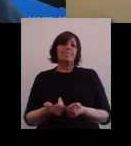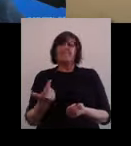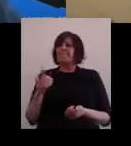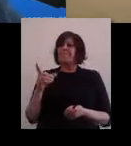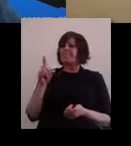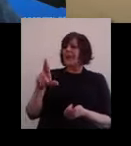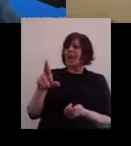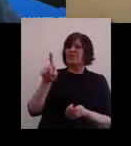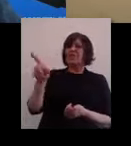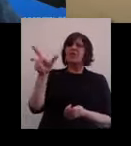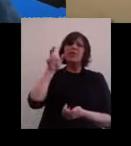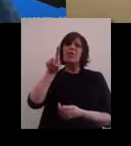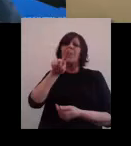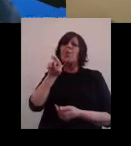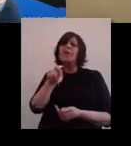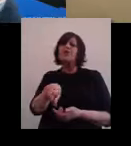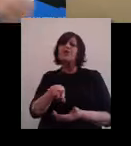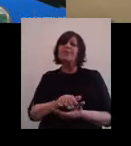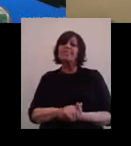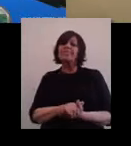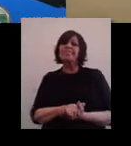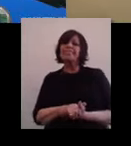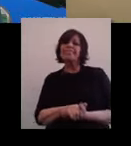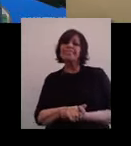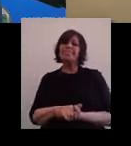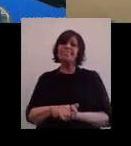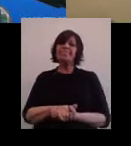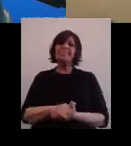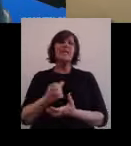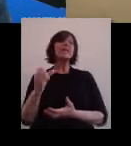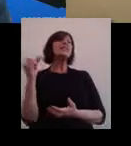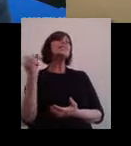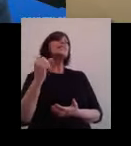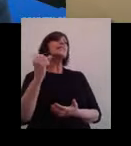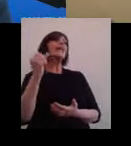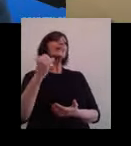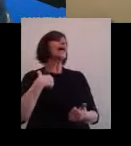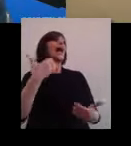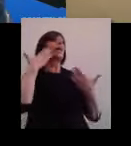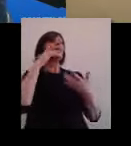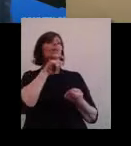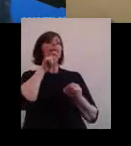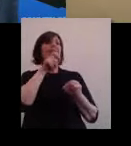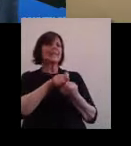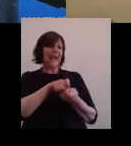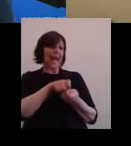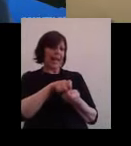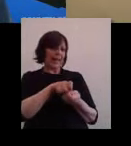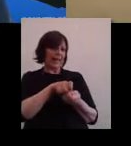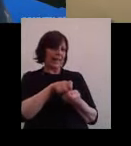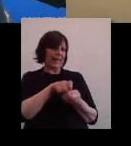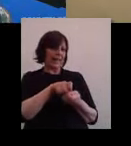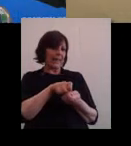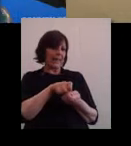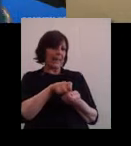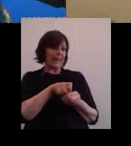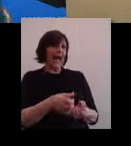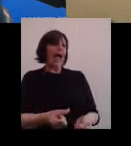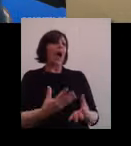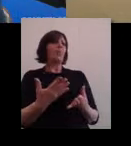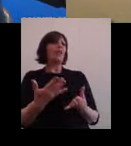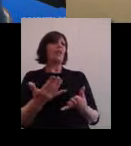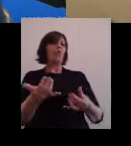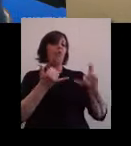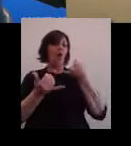question? I did, thank you. I don't know exactly the number of calls that crisis services has been